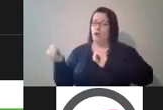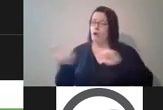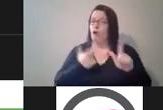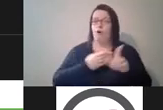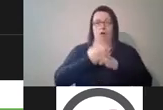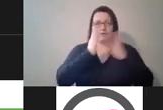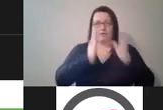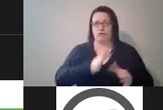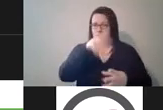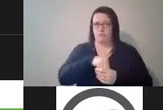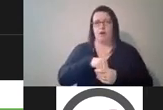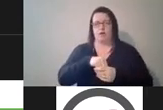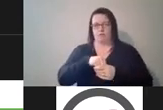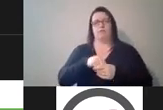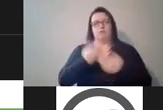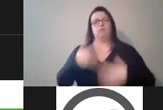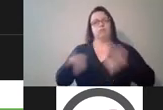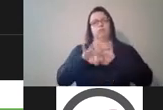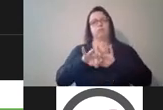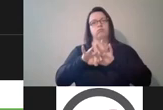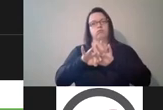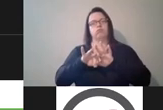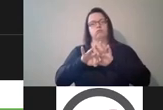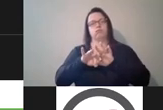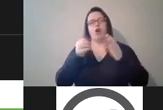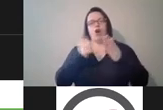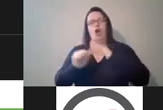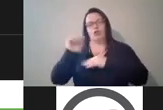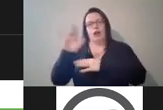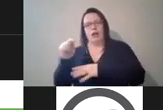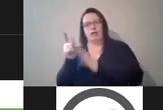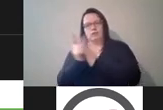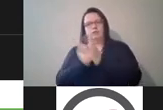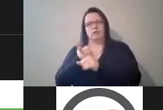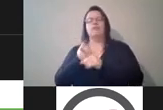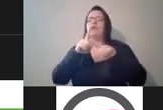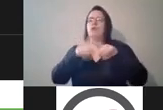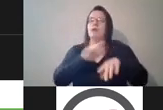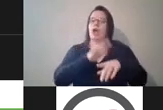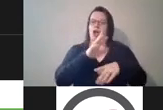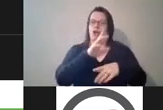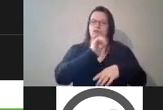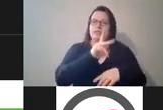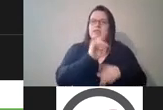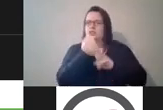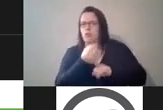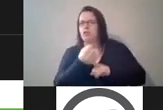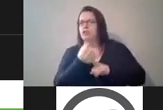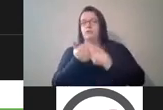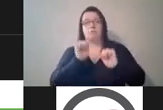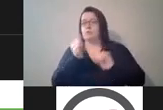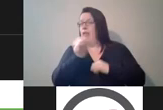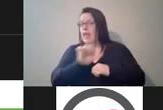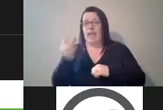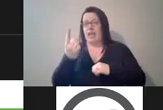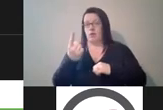role to play in assessing capacity under the Act. So depending on the risk and the situation, any one or more of these professions could play a vital